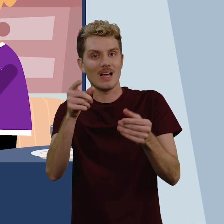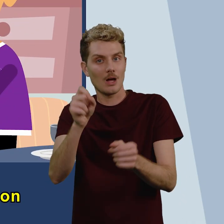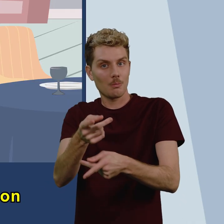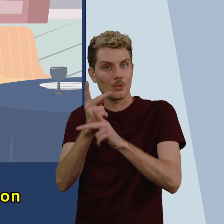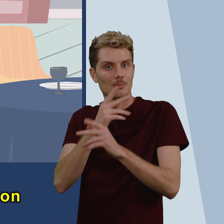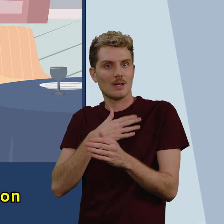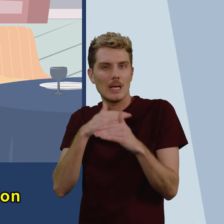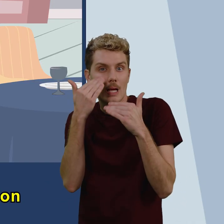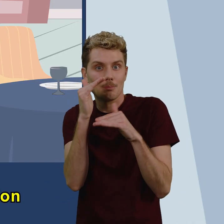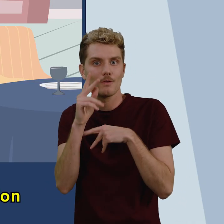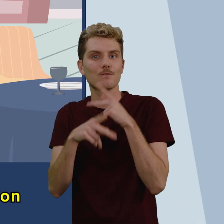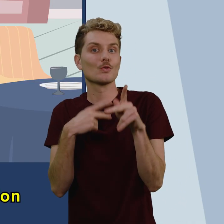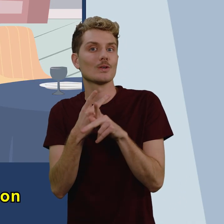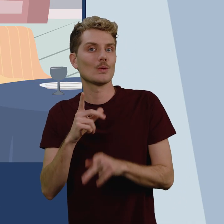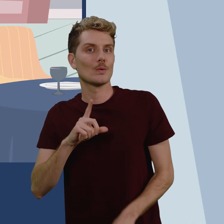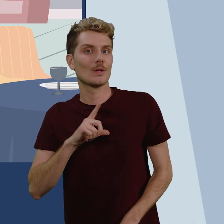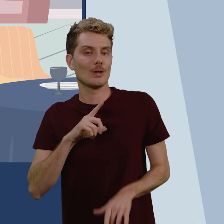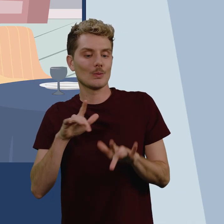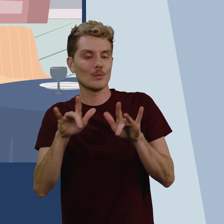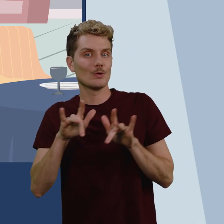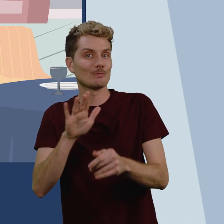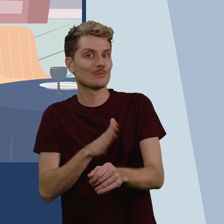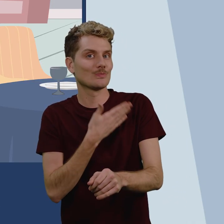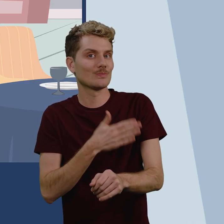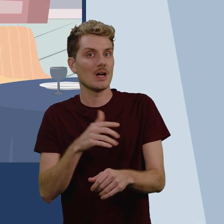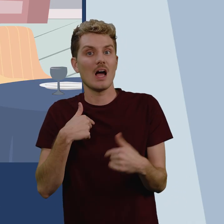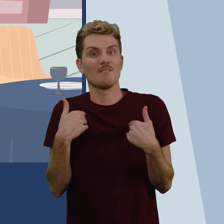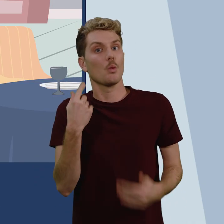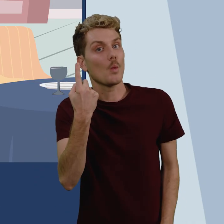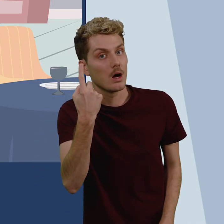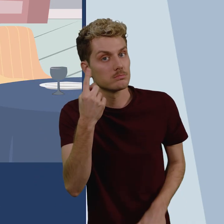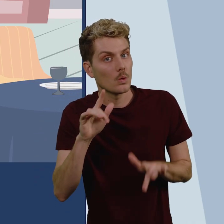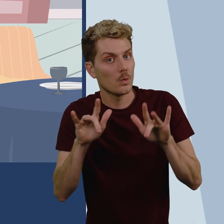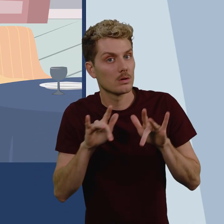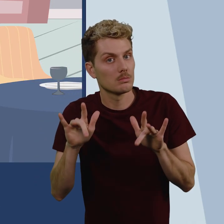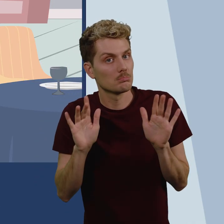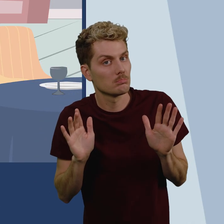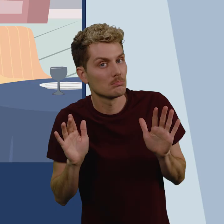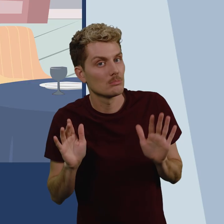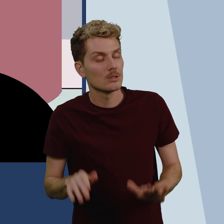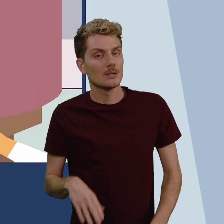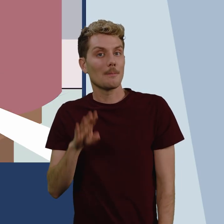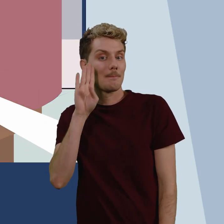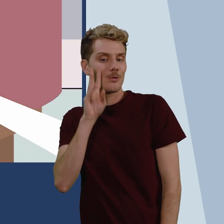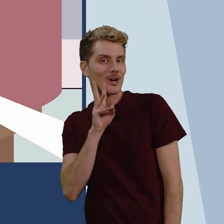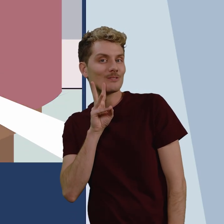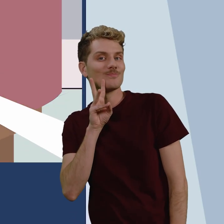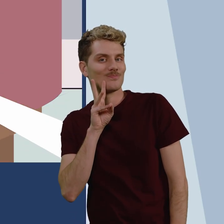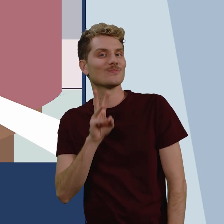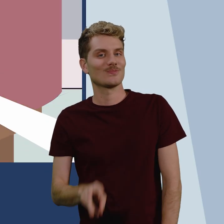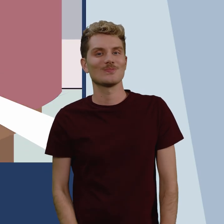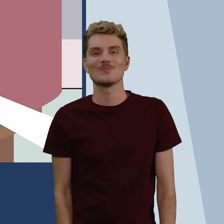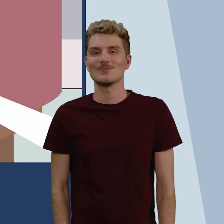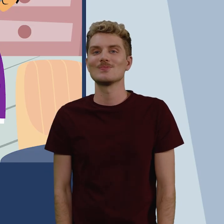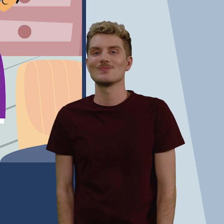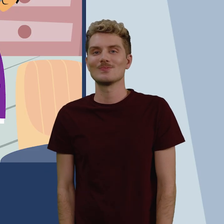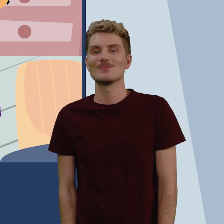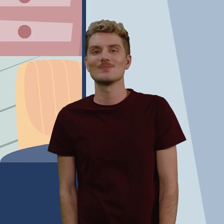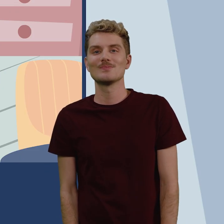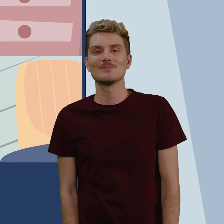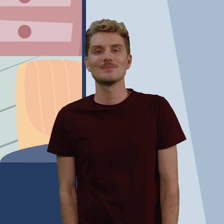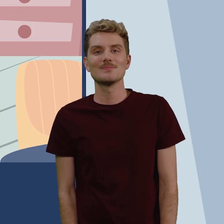Here, you can borrow my limited edition Lanterman record player. I only have one record. It's Barry White.